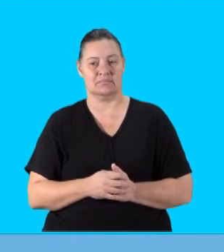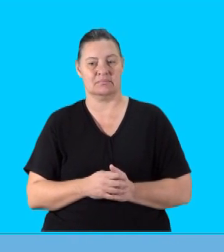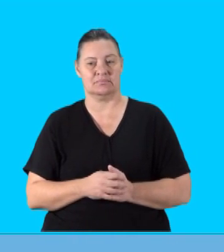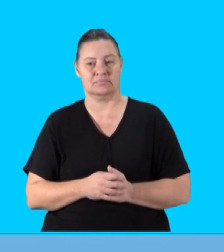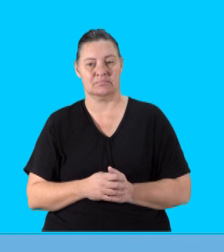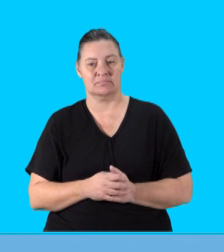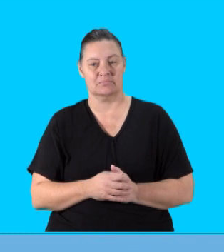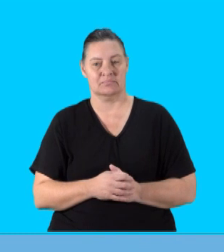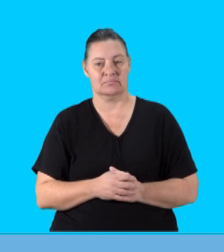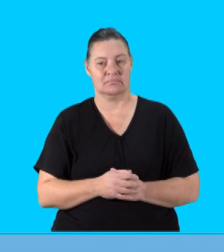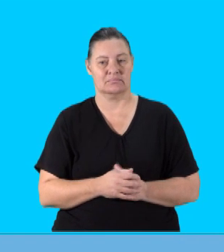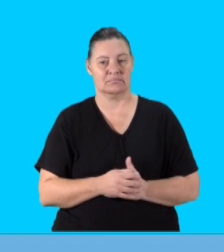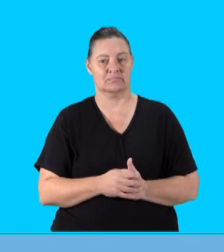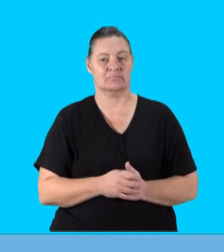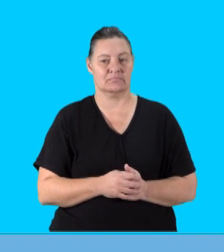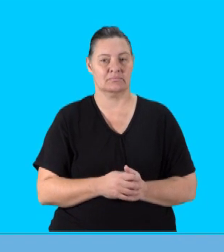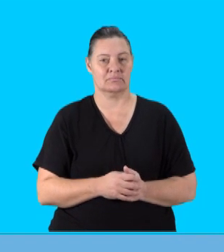14